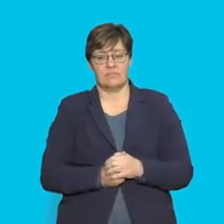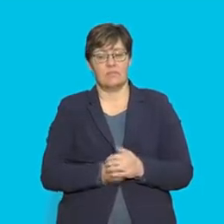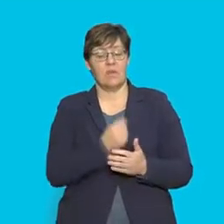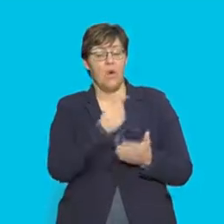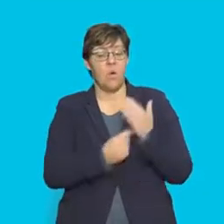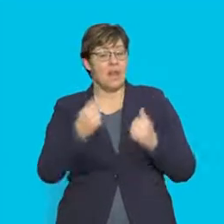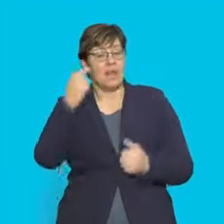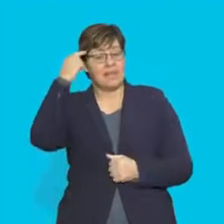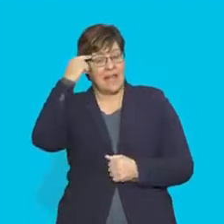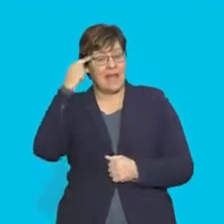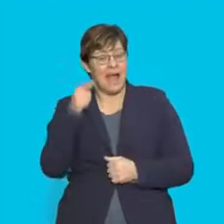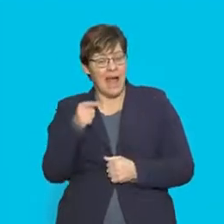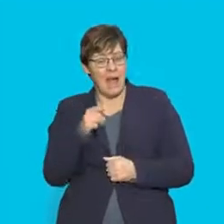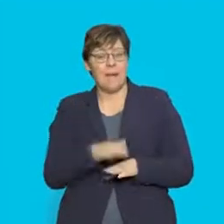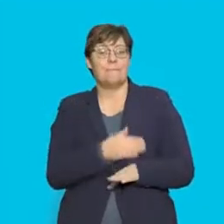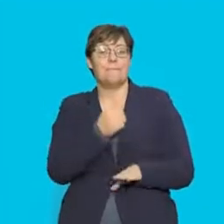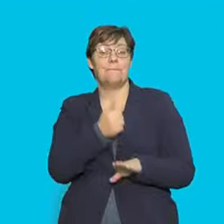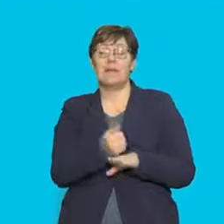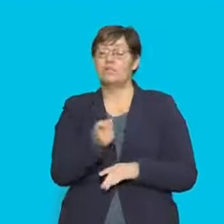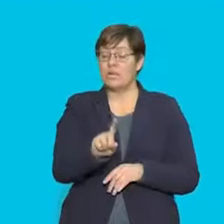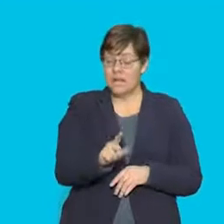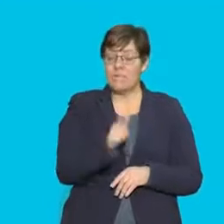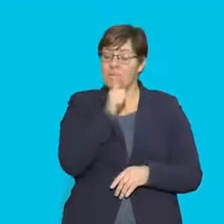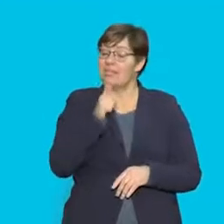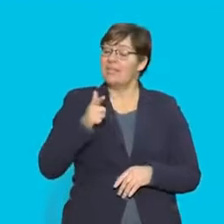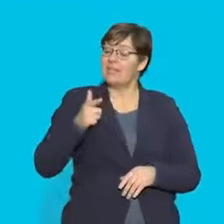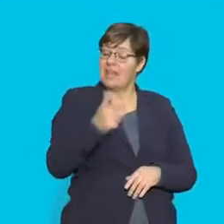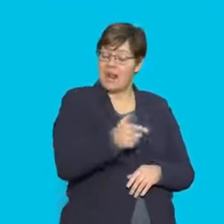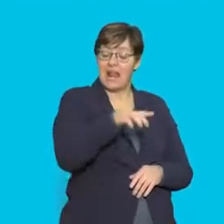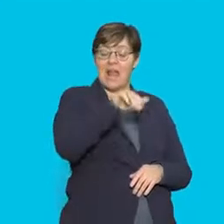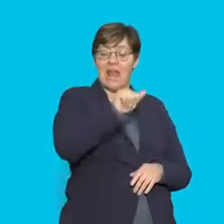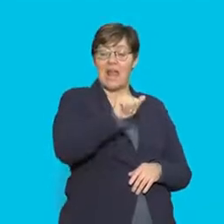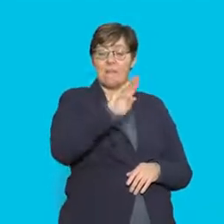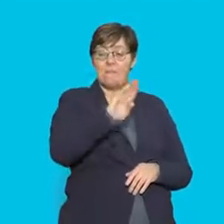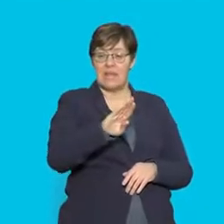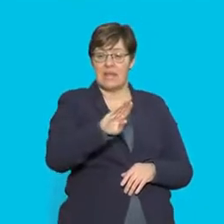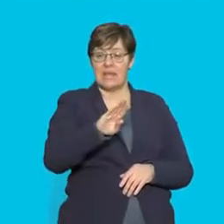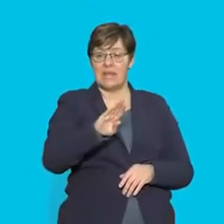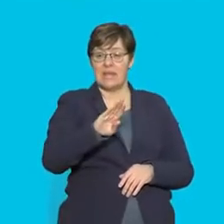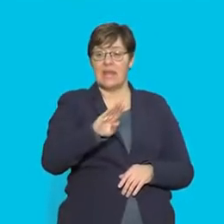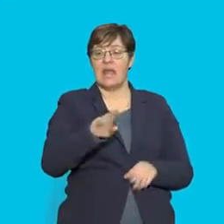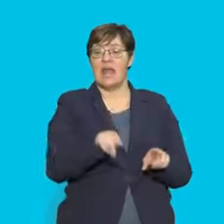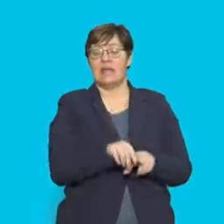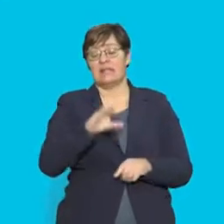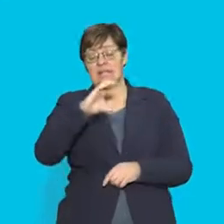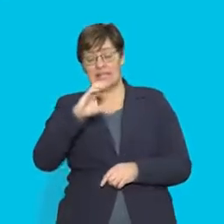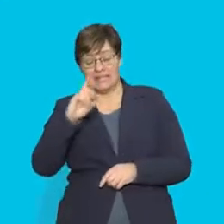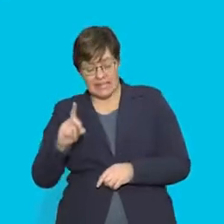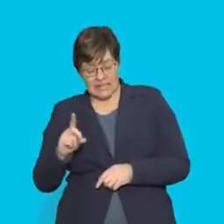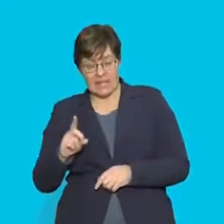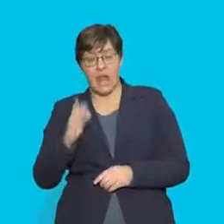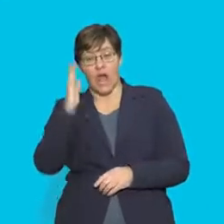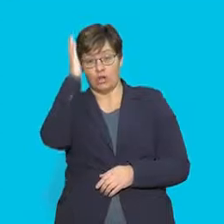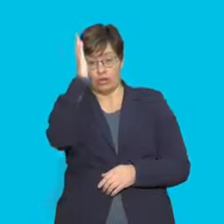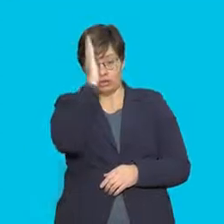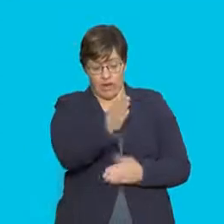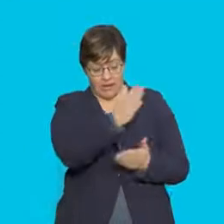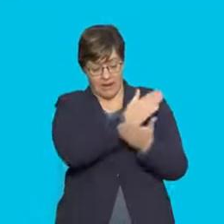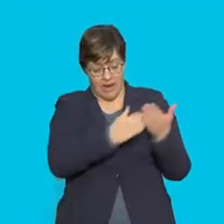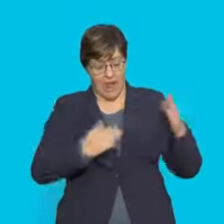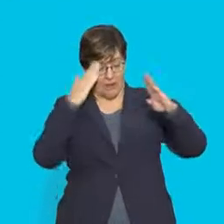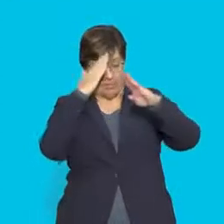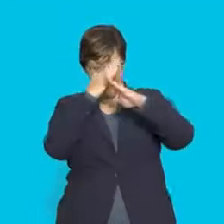think about these things based on the fact that I'm telling you that A, B, and C, D are straight lines that are intersecting at